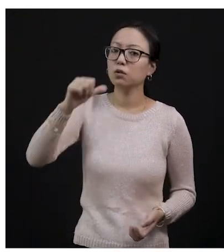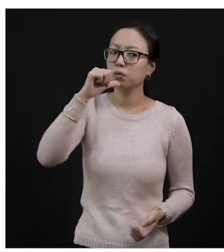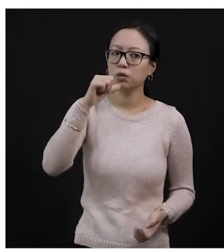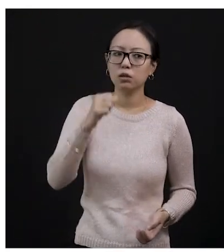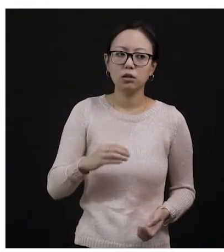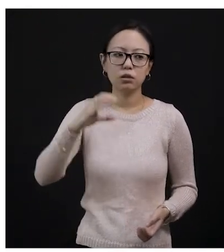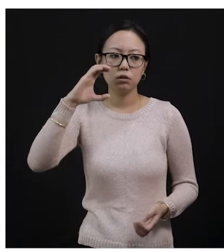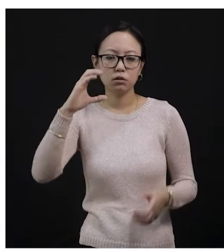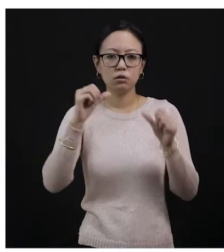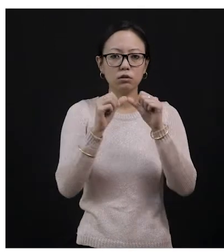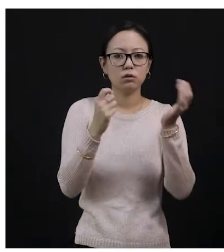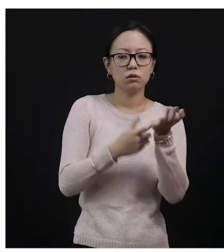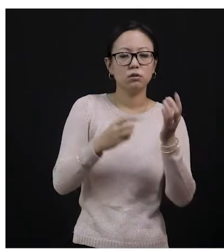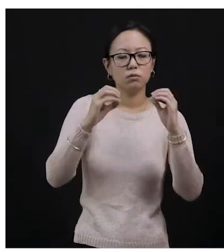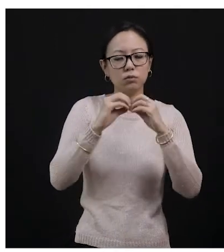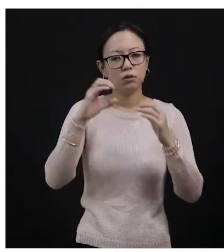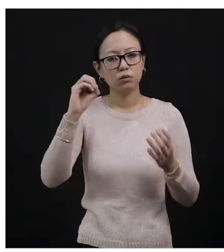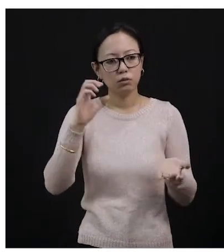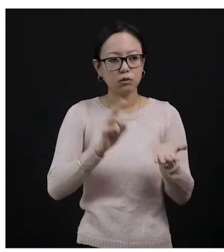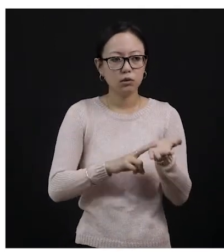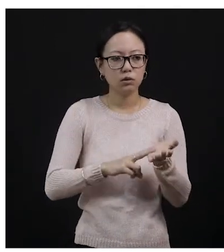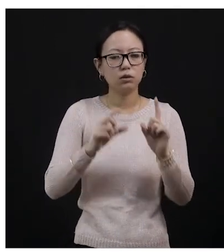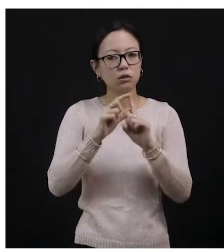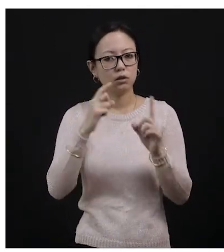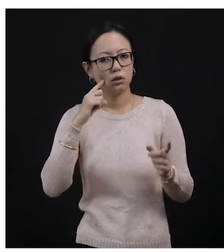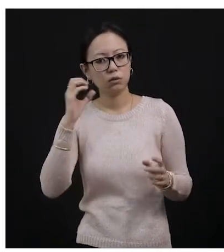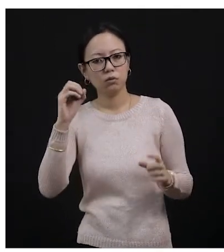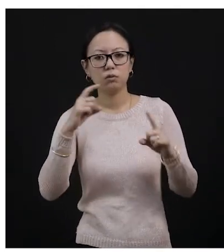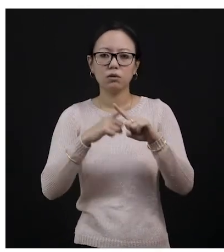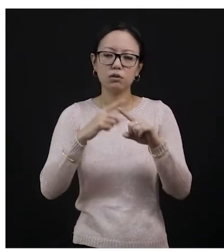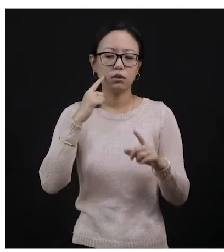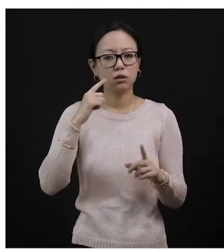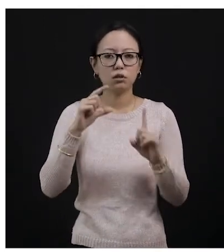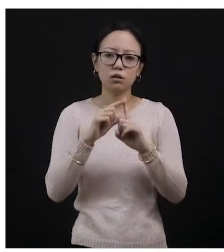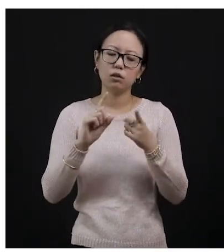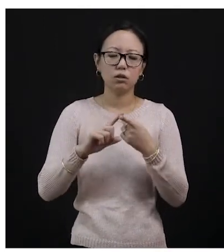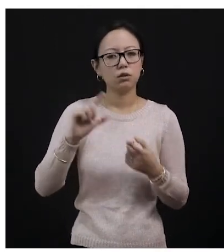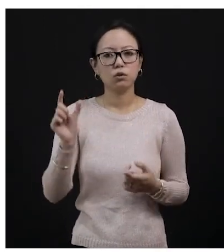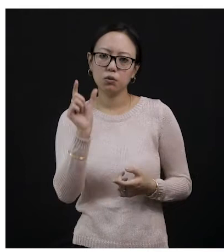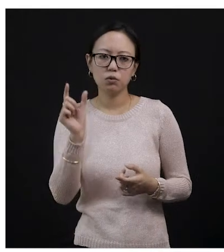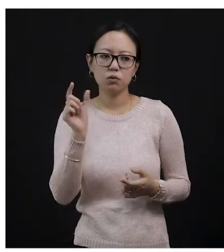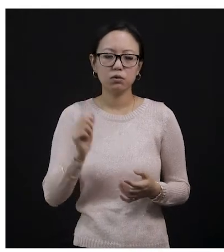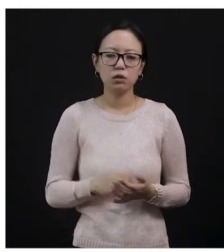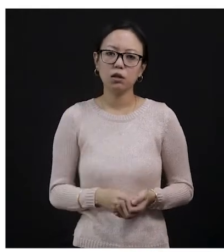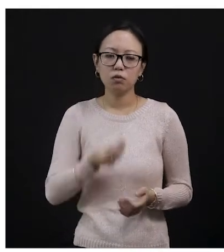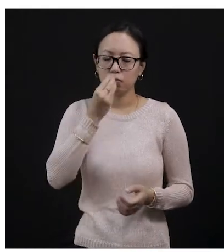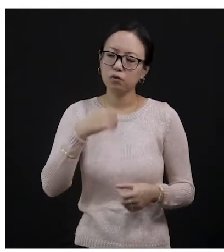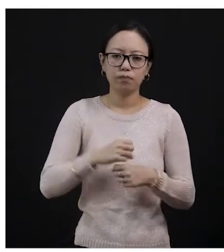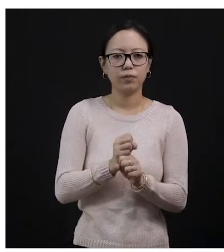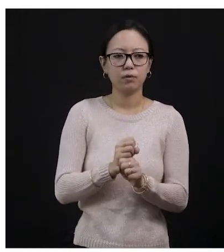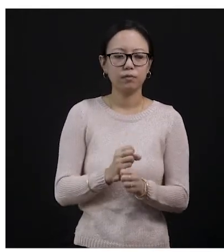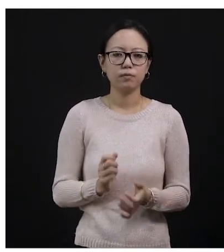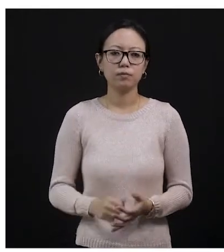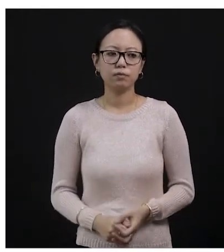No, but leaves or plants, they need only this: sunlight, carbon dioxide, a